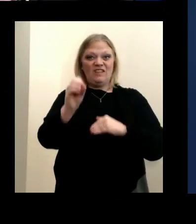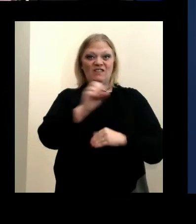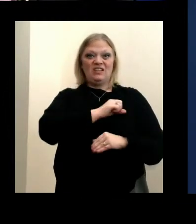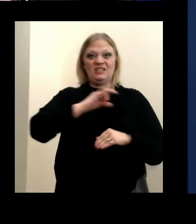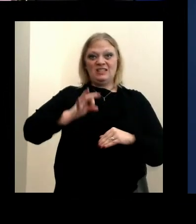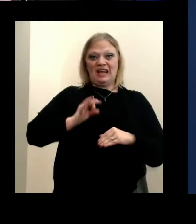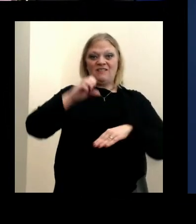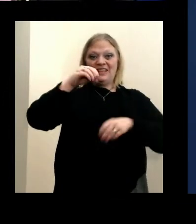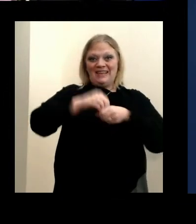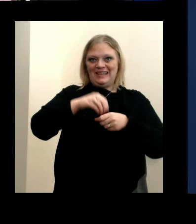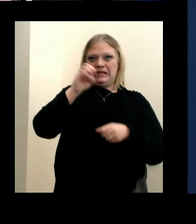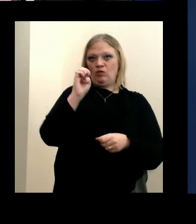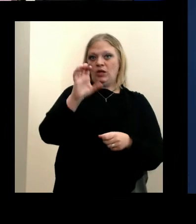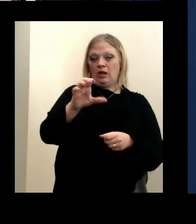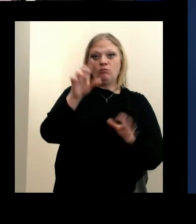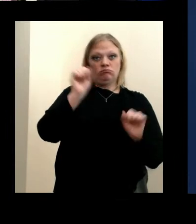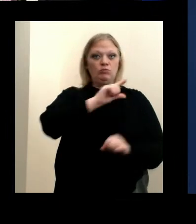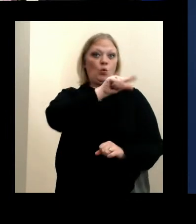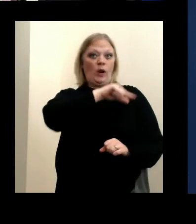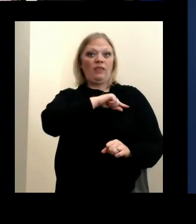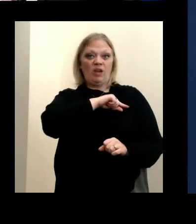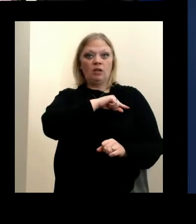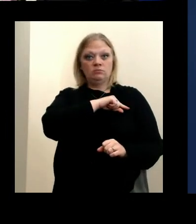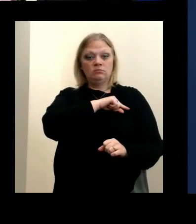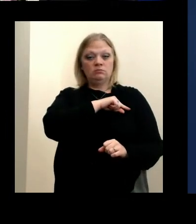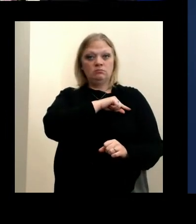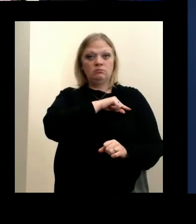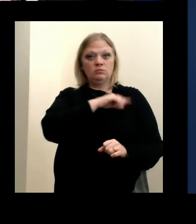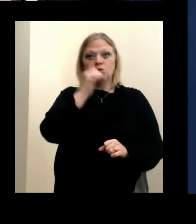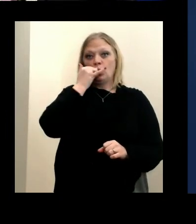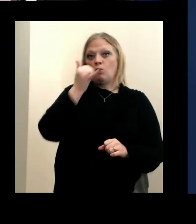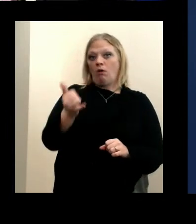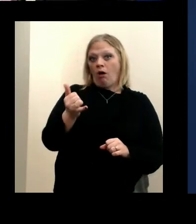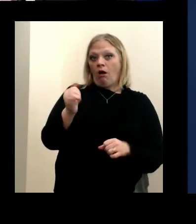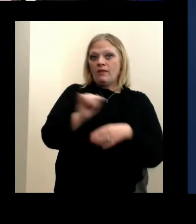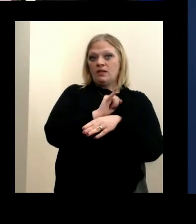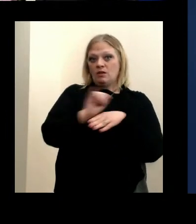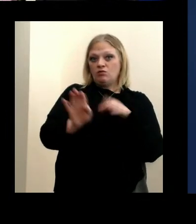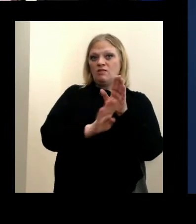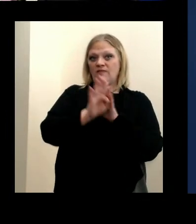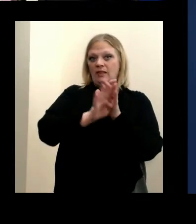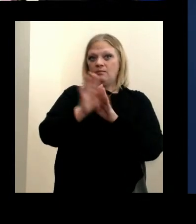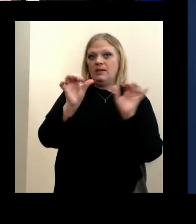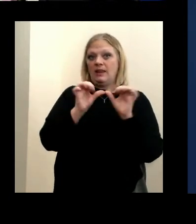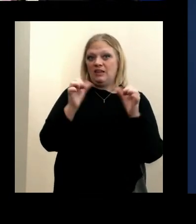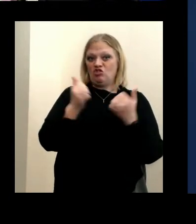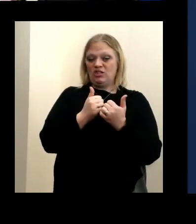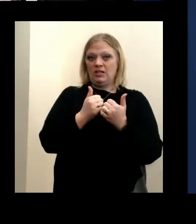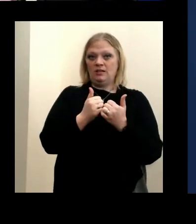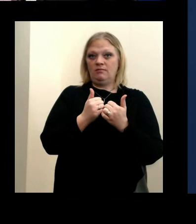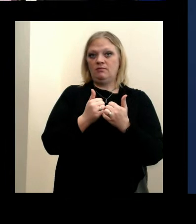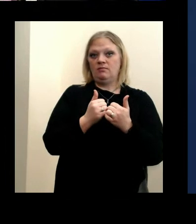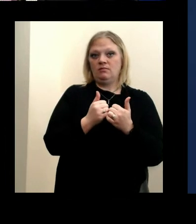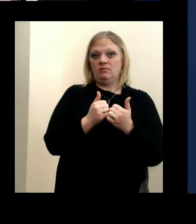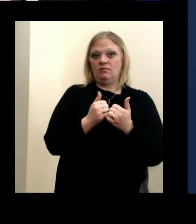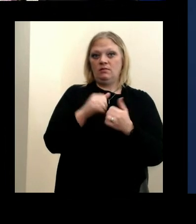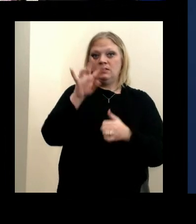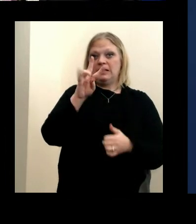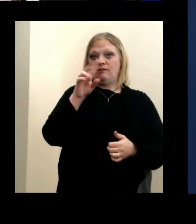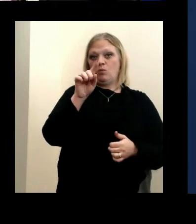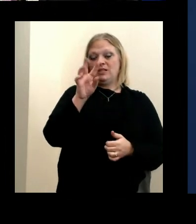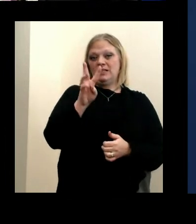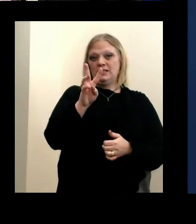County, you can qualify for this. So call the Erie County Industrial Development Agency at